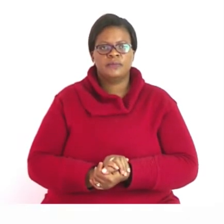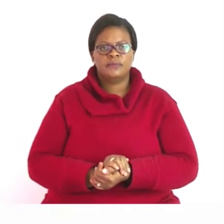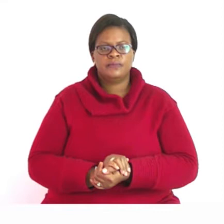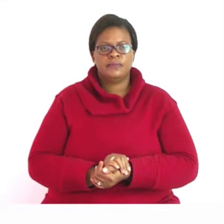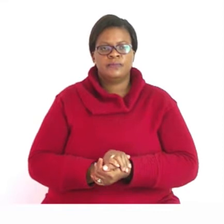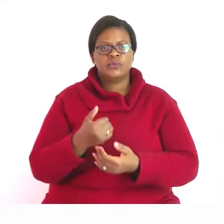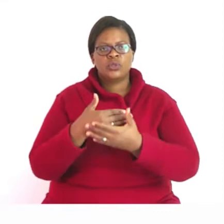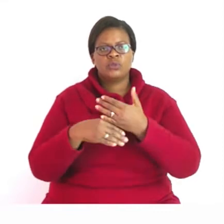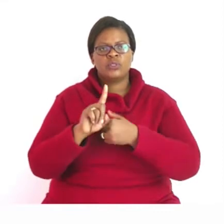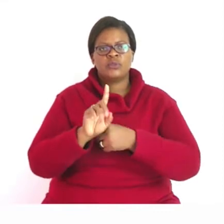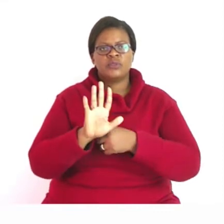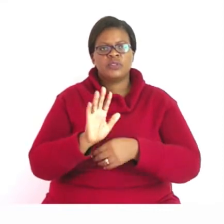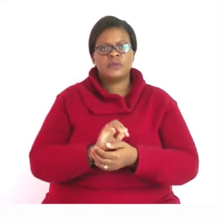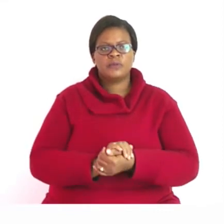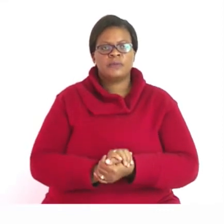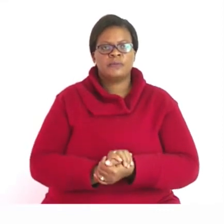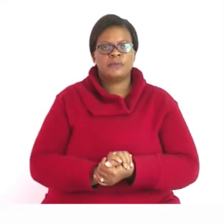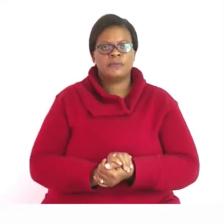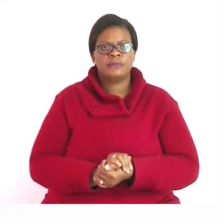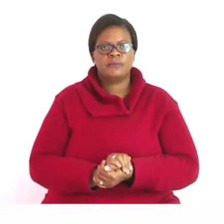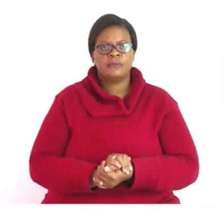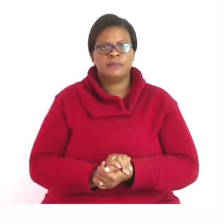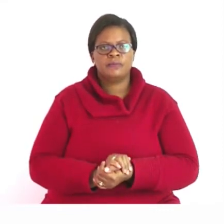On page 15,